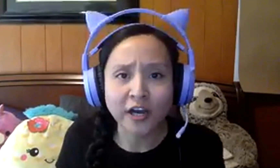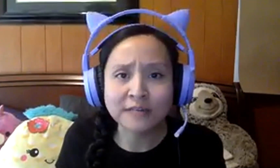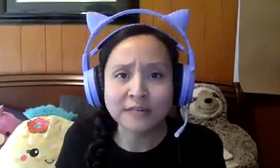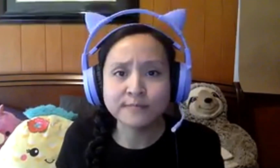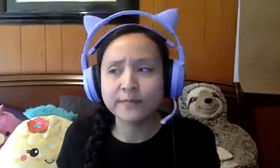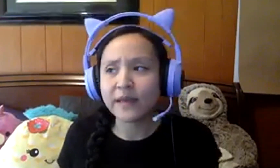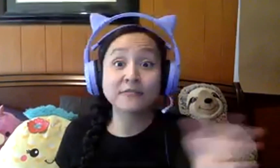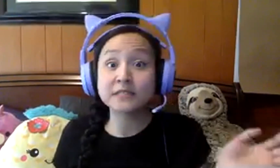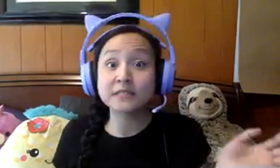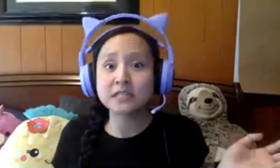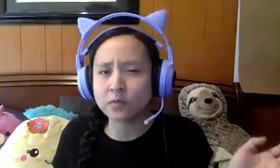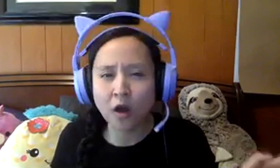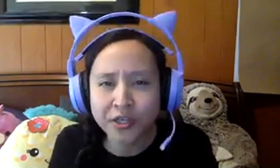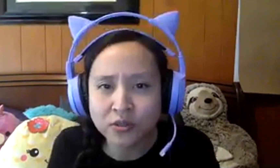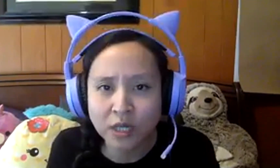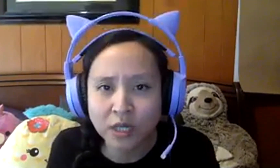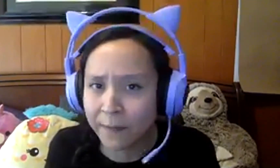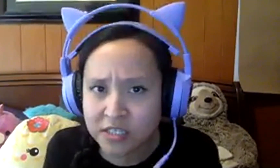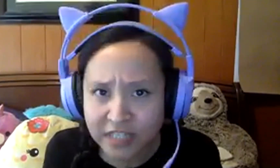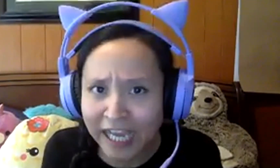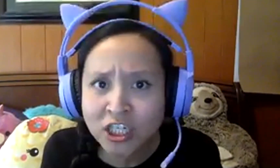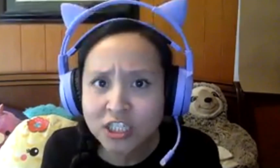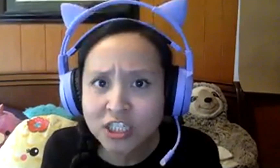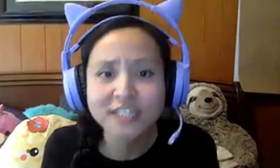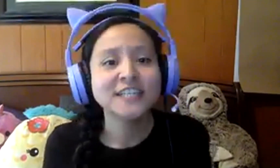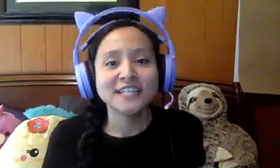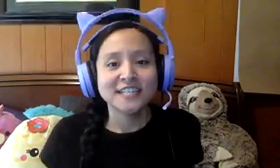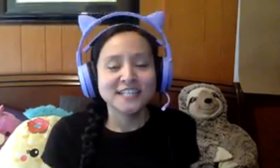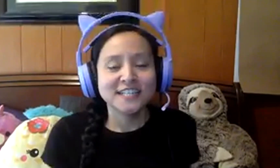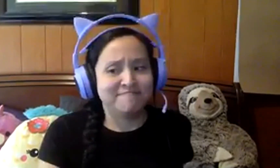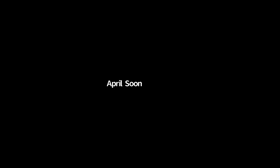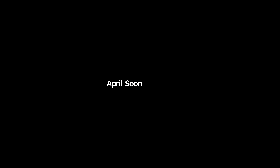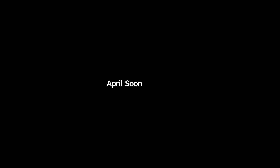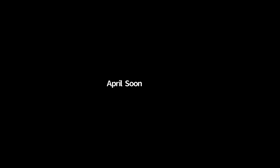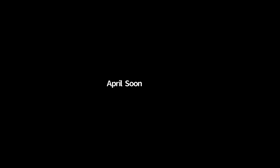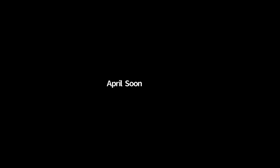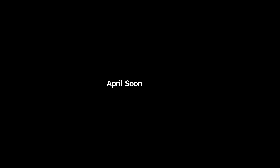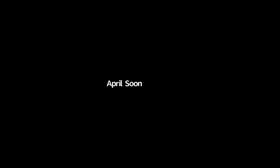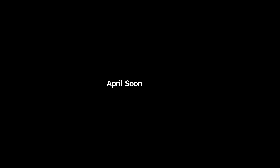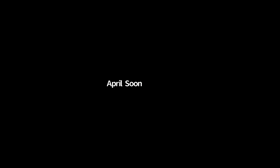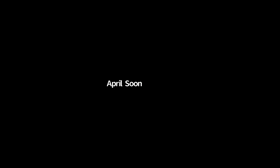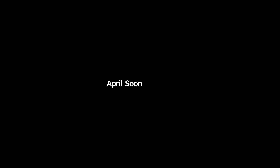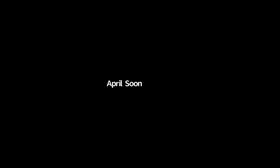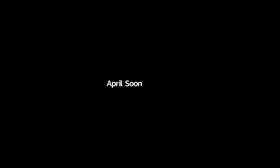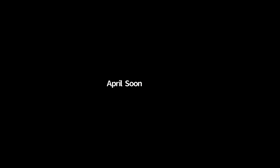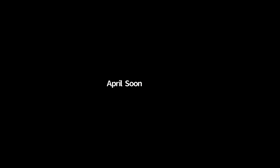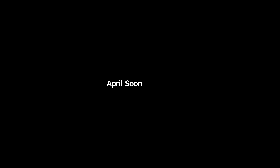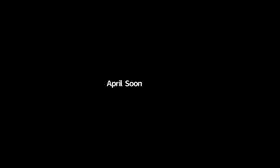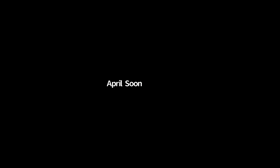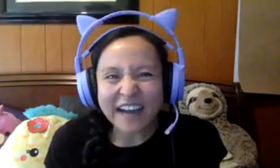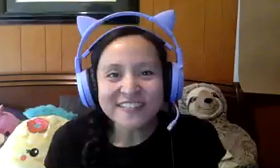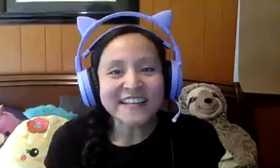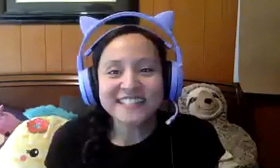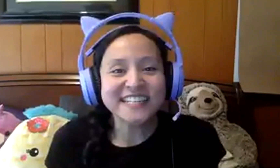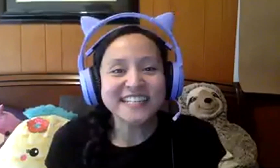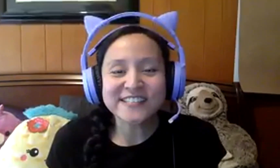I have a job, everybody's like, what are you, a compulsive liar? Why would I lie